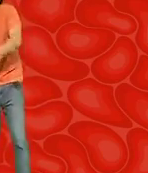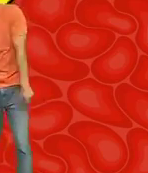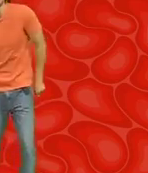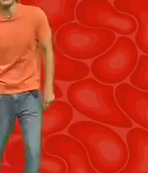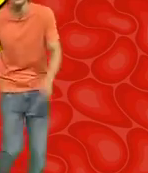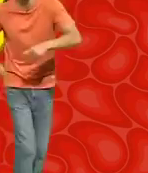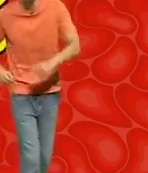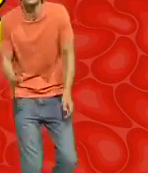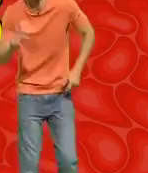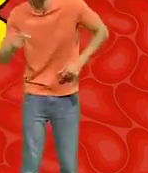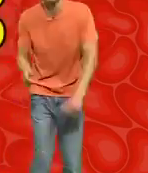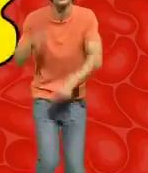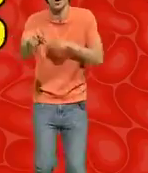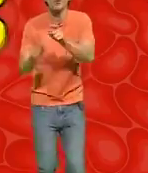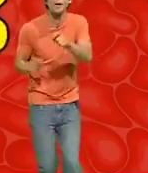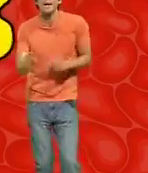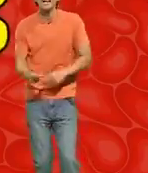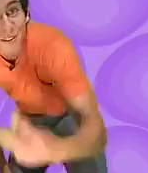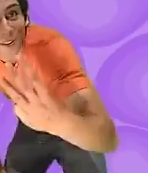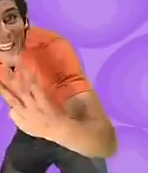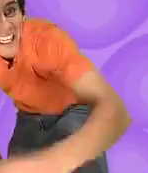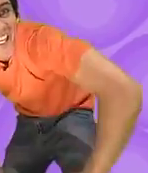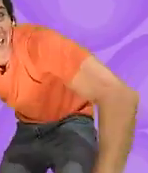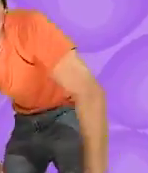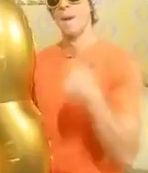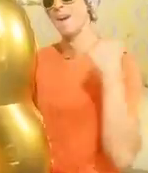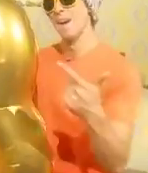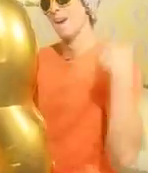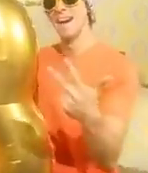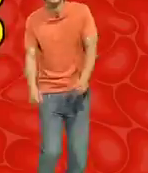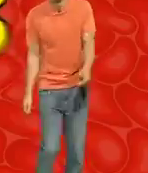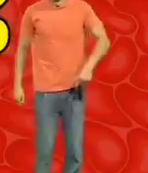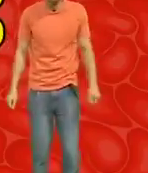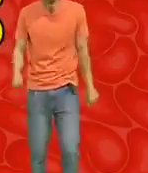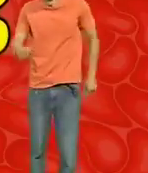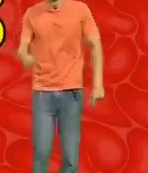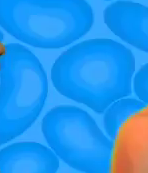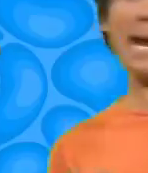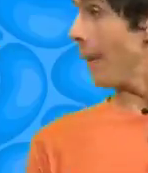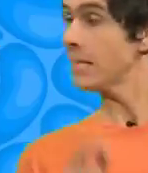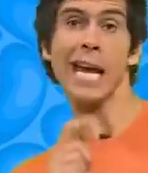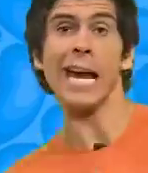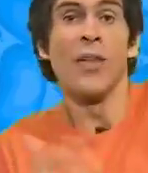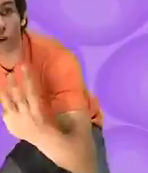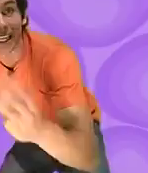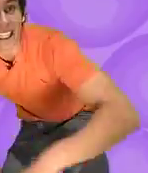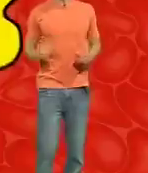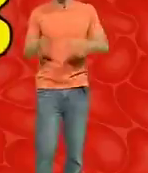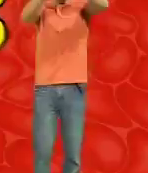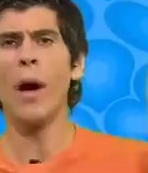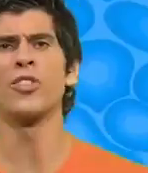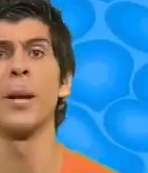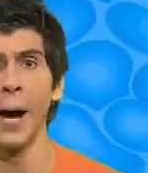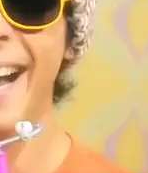Now, let me see. Like, the first three notes go, don't worry me. Three. That's 1, 2, 3. It's just as easy as ABC.